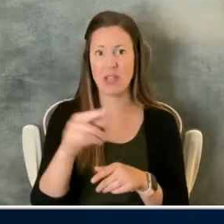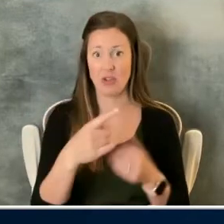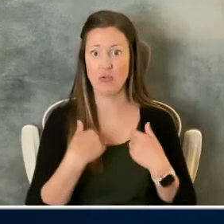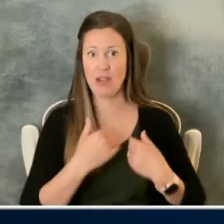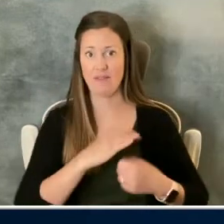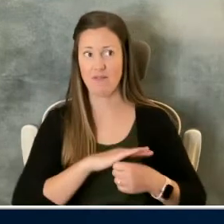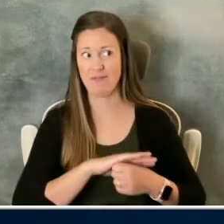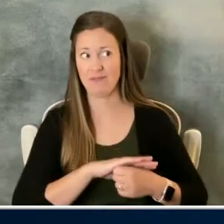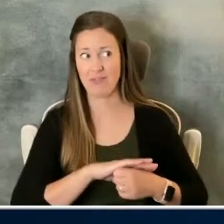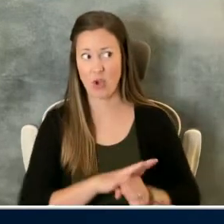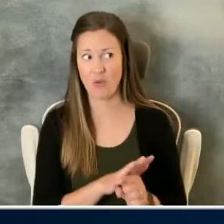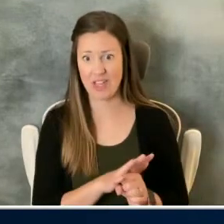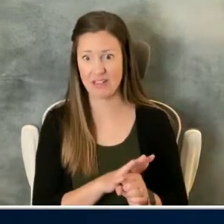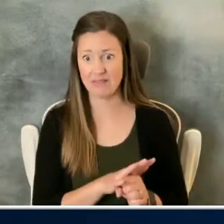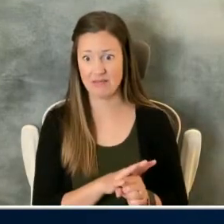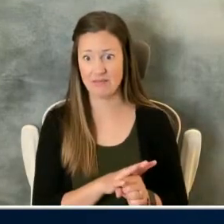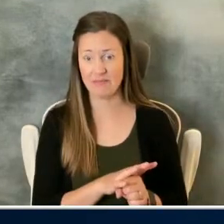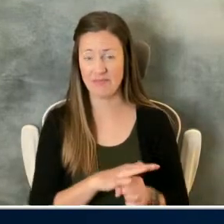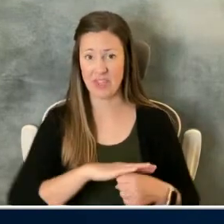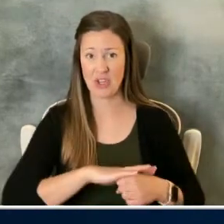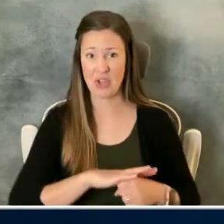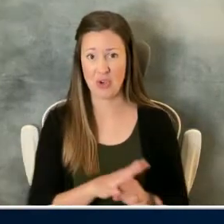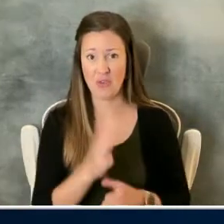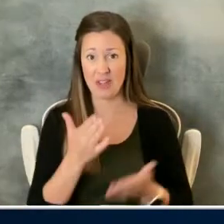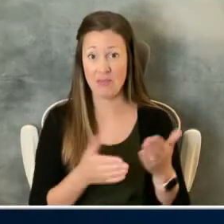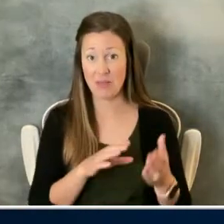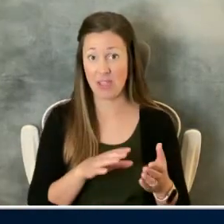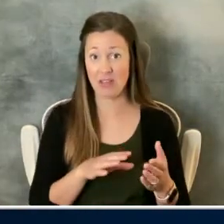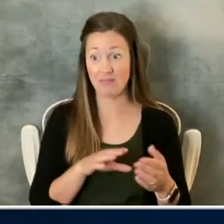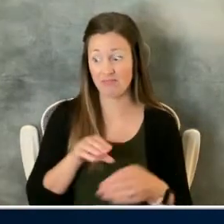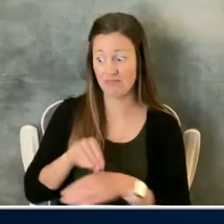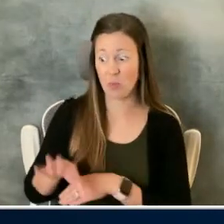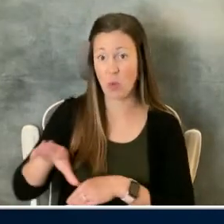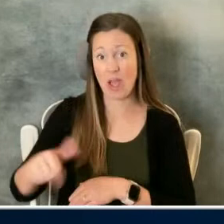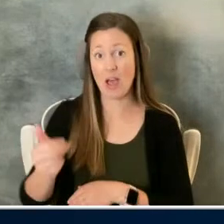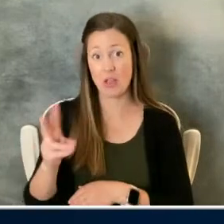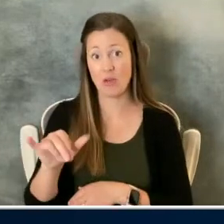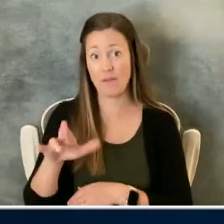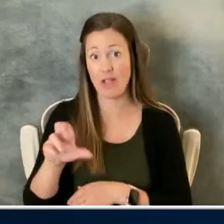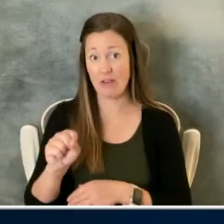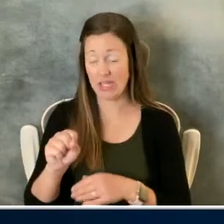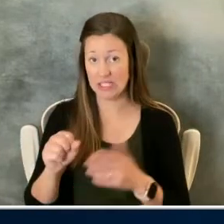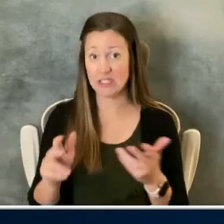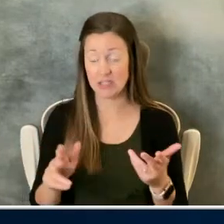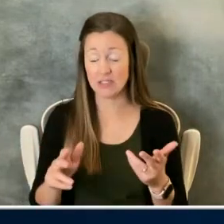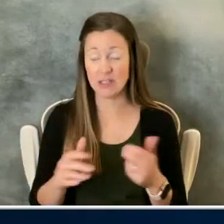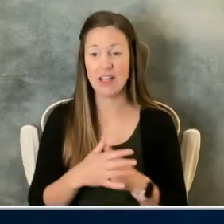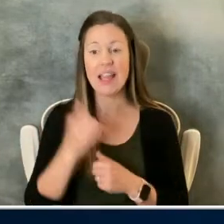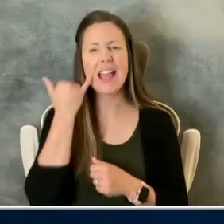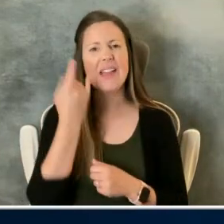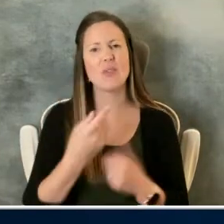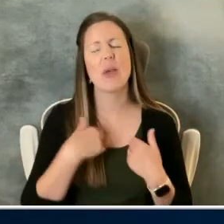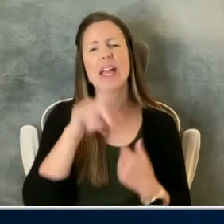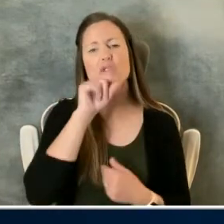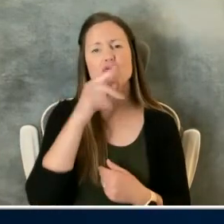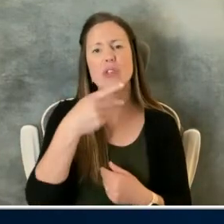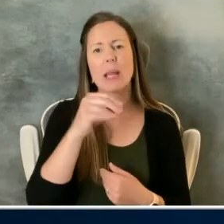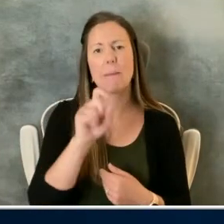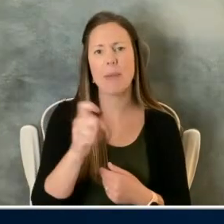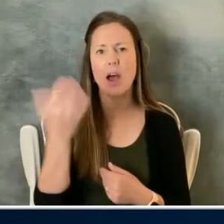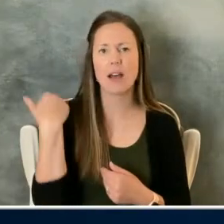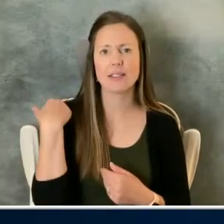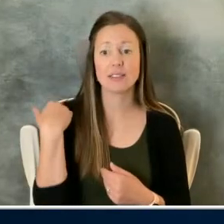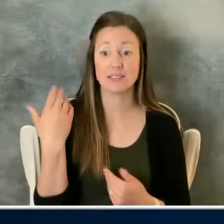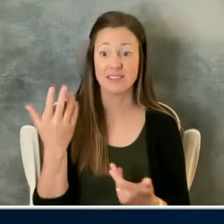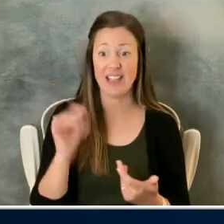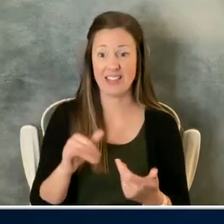may actually reactivate other viruses that we hold latent. You know, like when if you had chickenpox as a kid, shingles is with you forever. That zoster